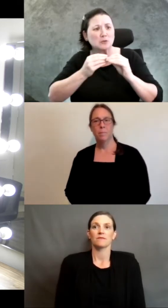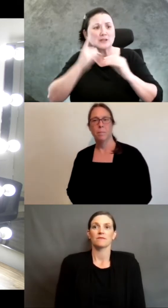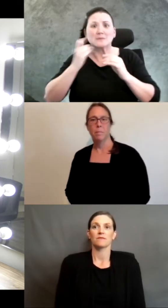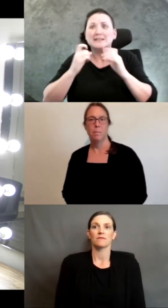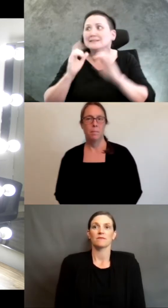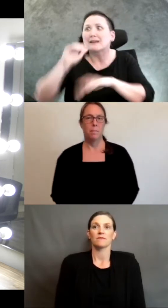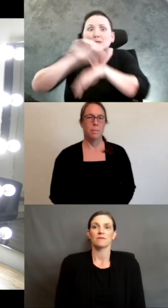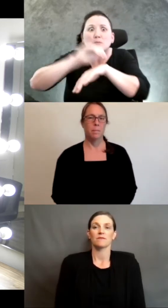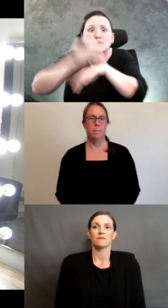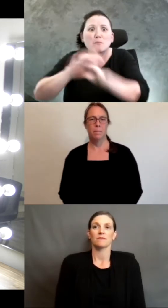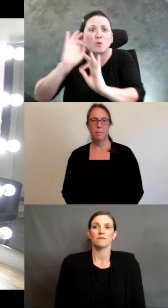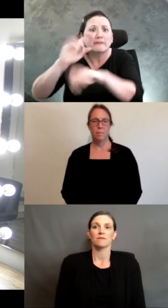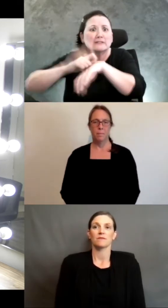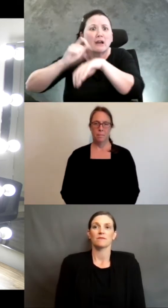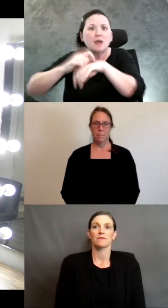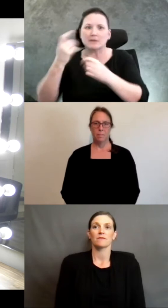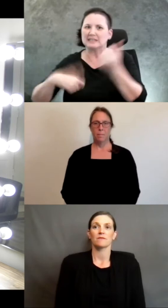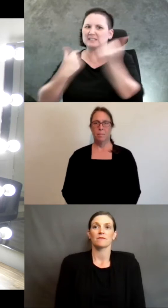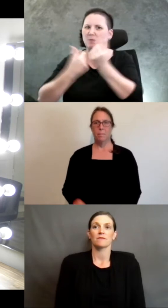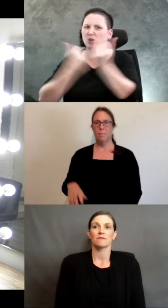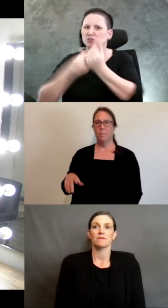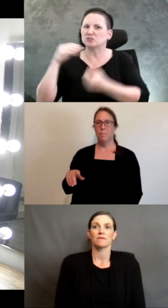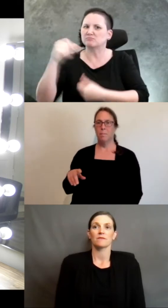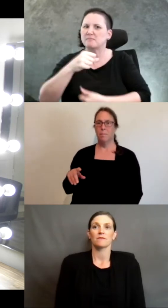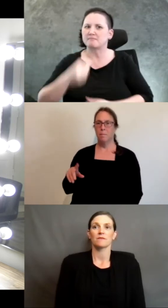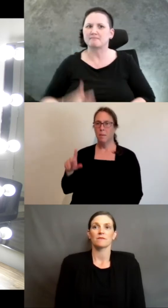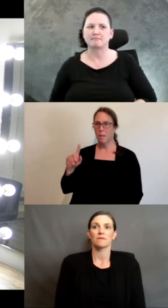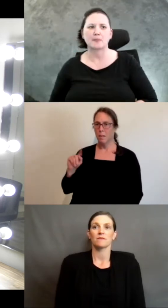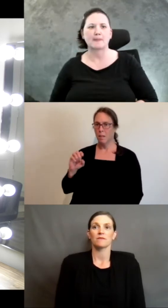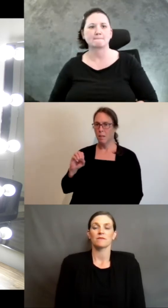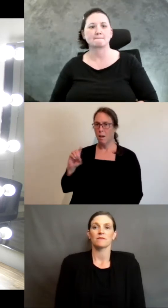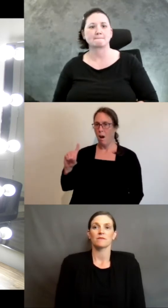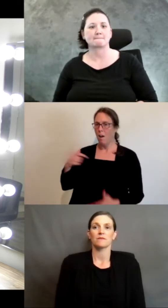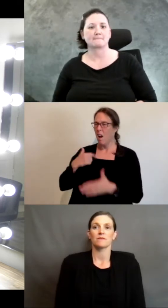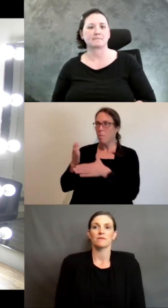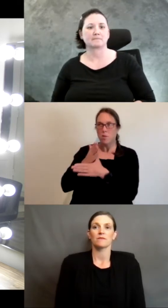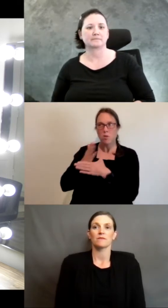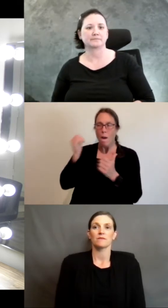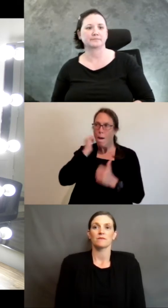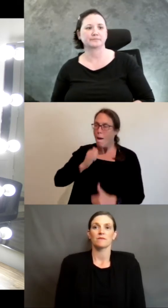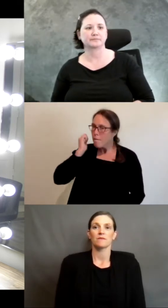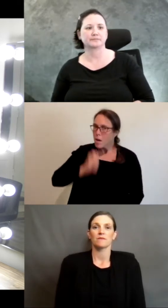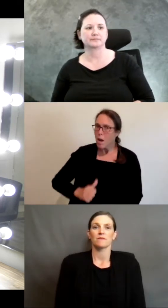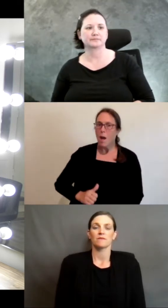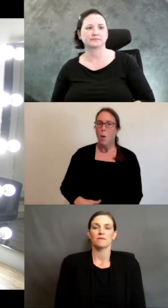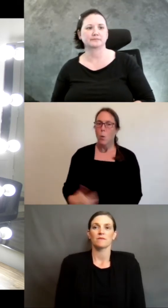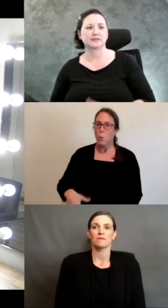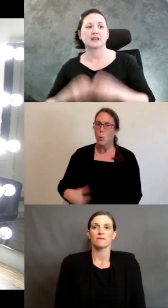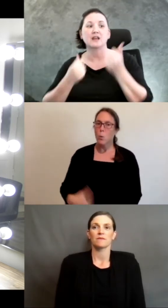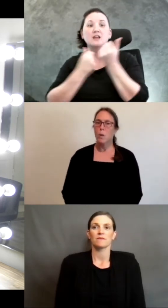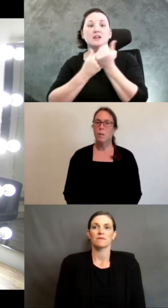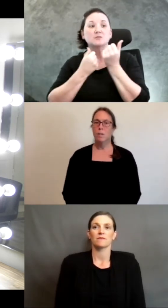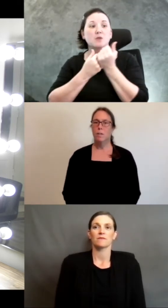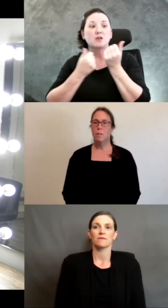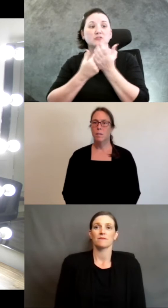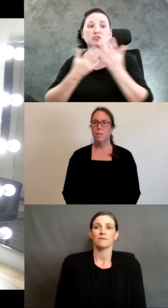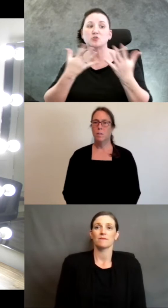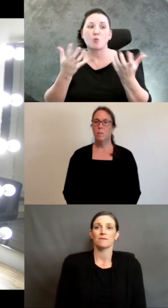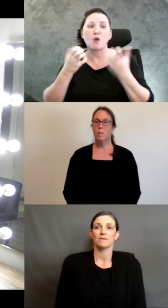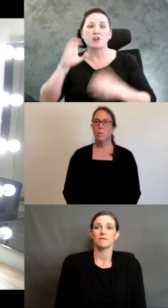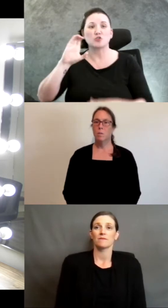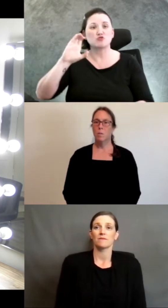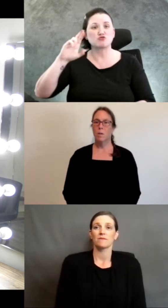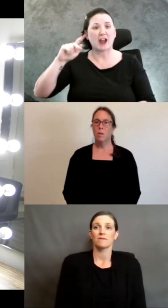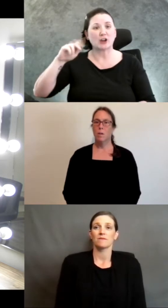sponsorship. I've been sharing it every day. The sponsors are wanting Cracker Bomb times 100. This is